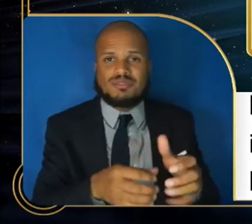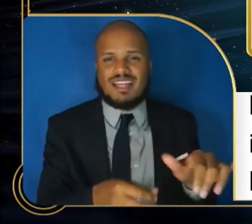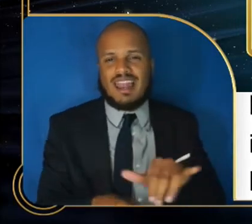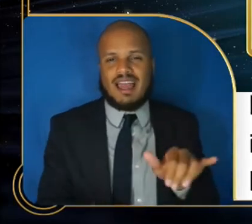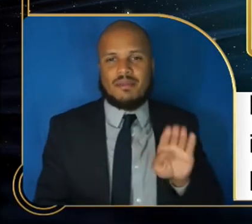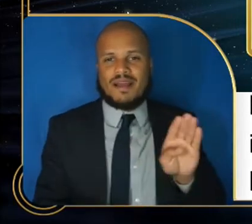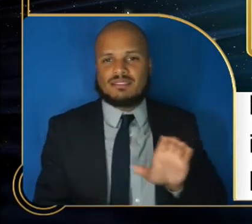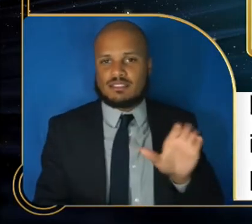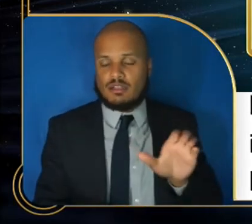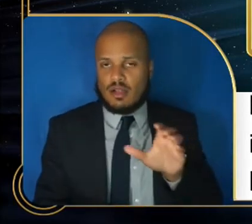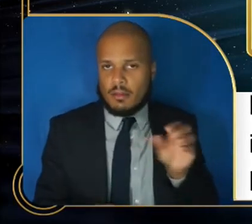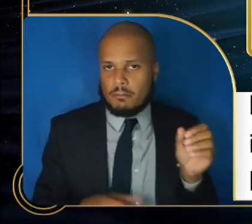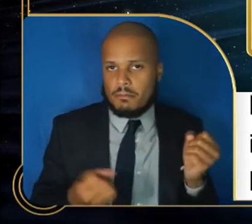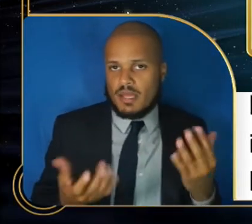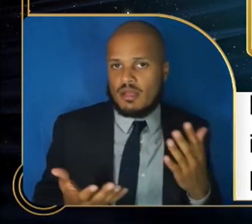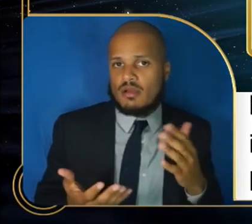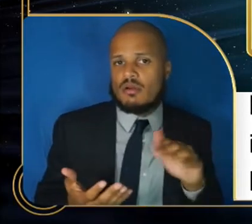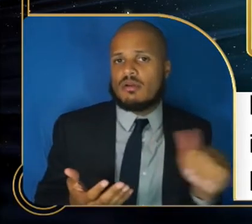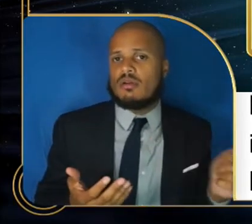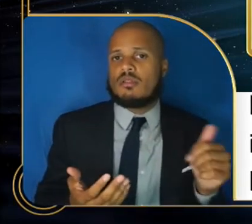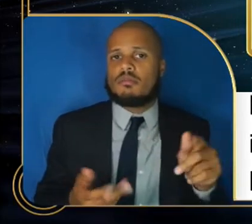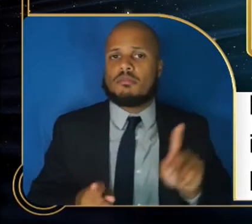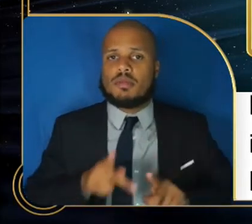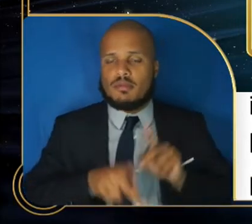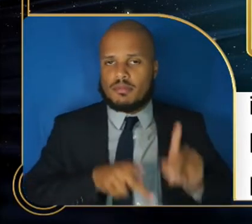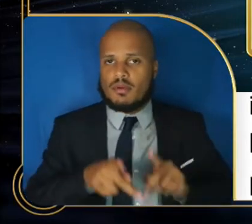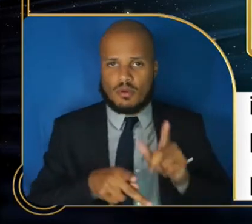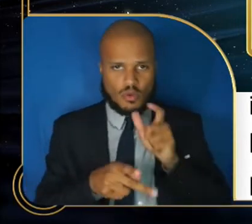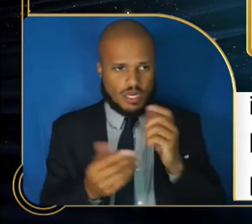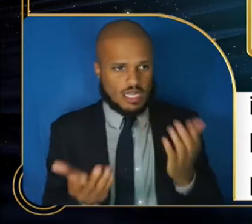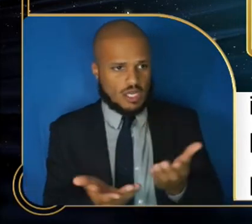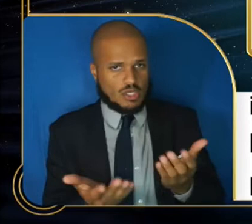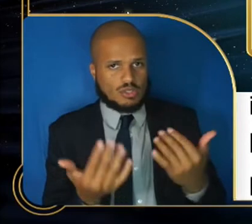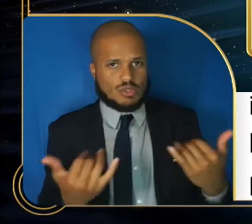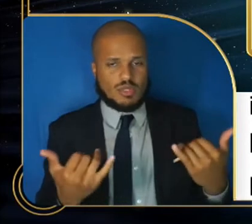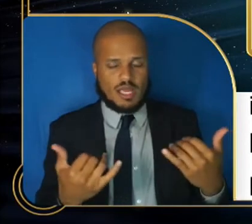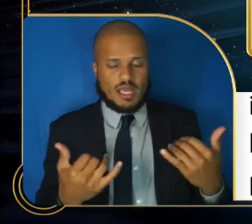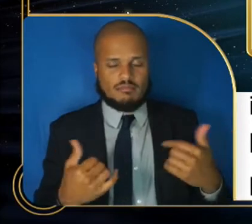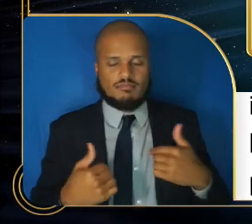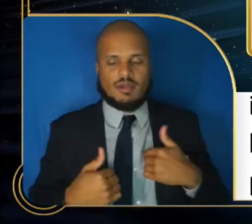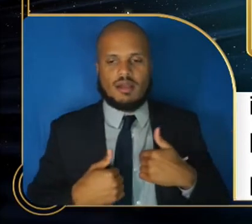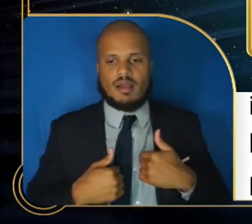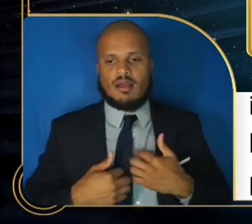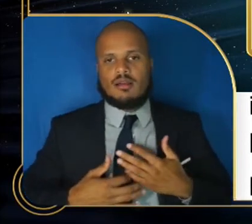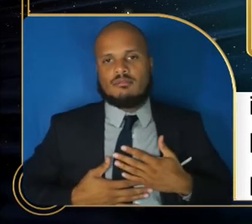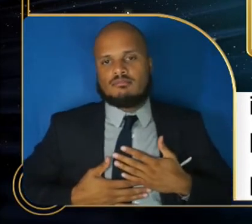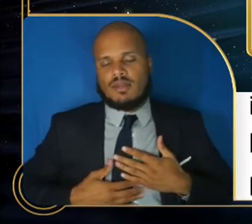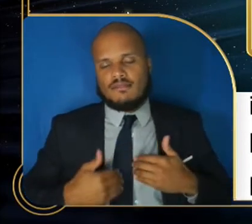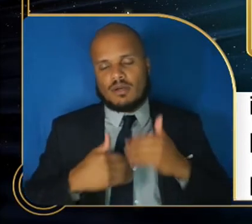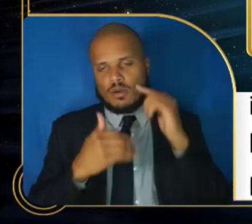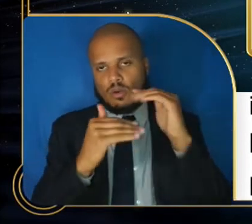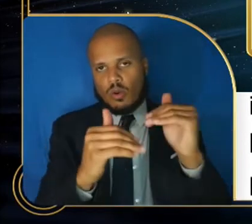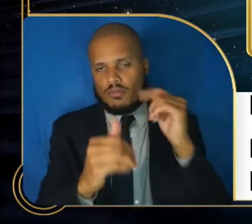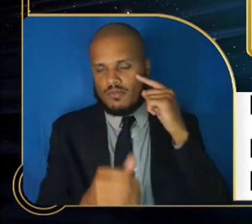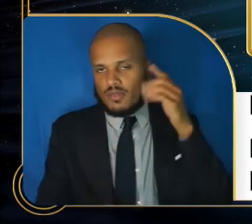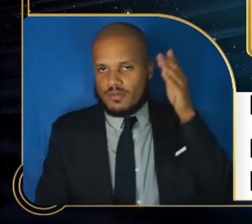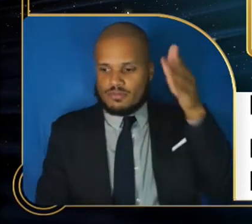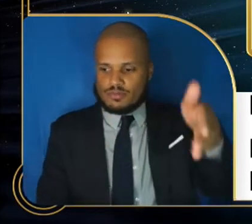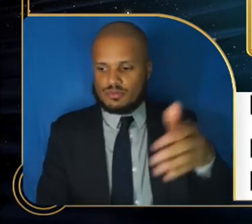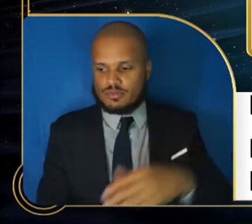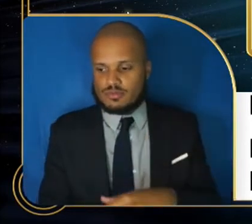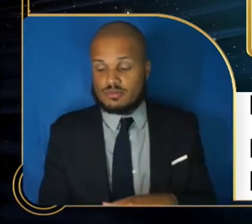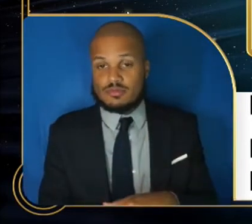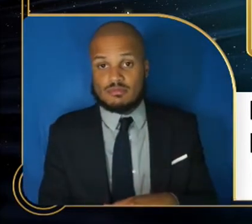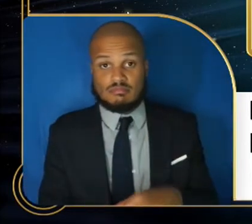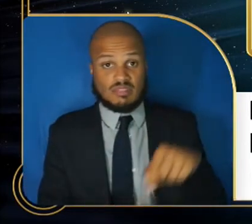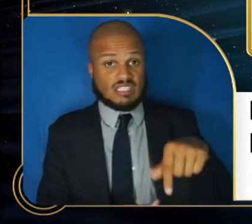and the many thoughtful people among you today that I have tremendous hope for the future. This is not the